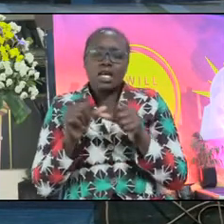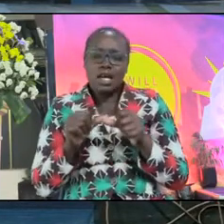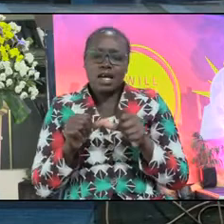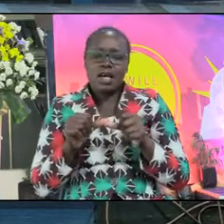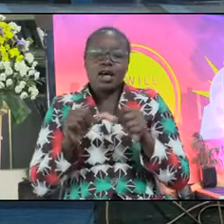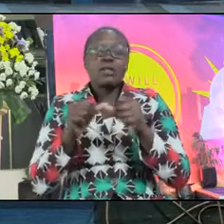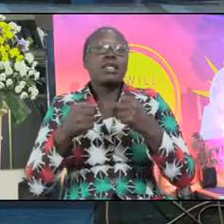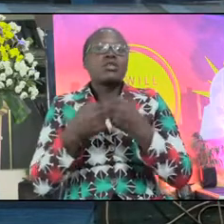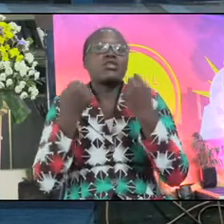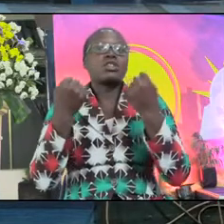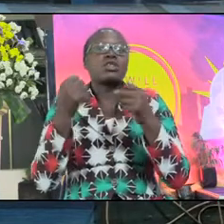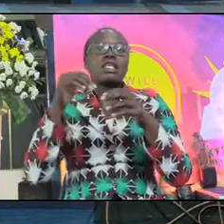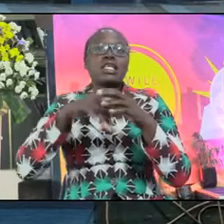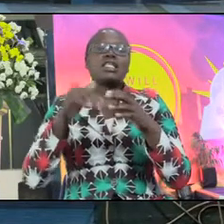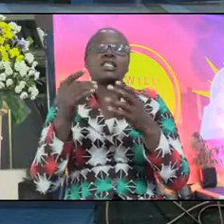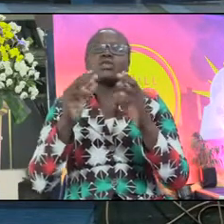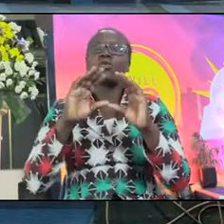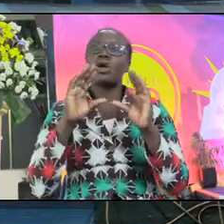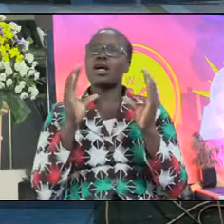in this world.